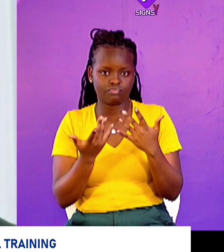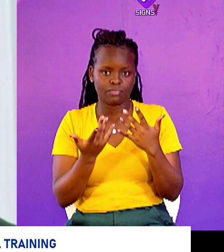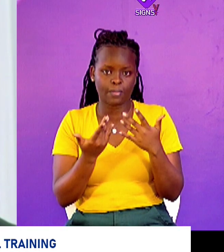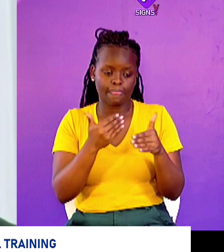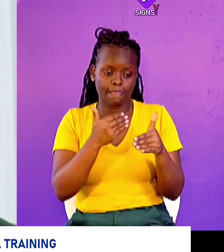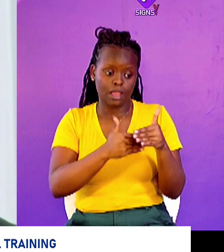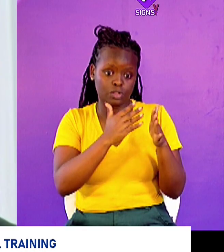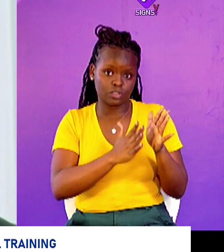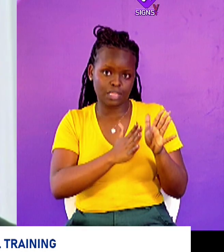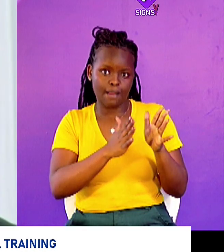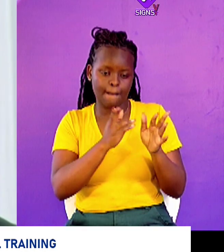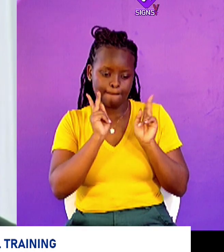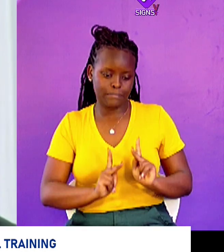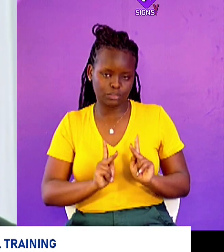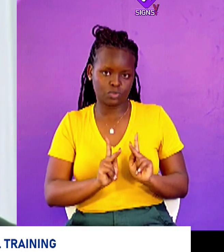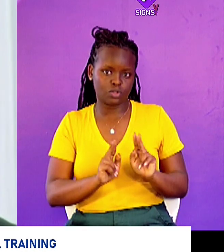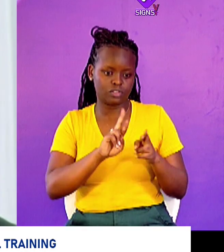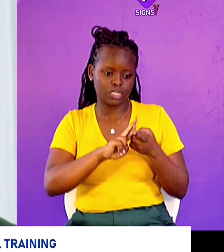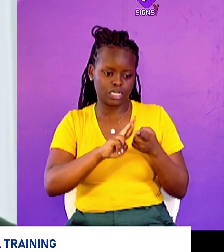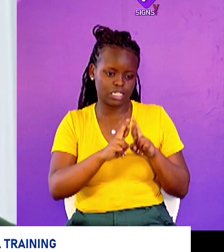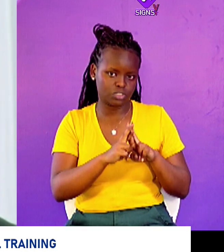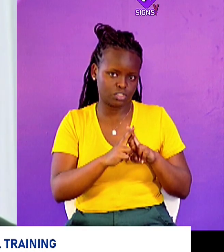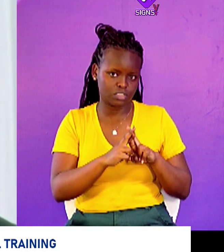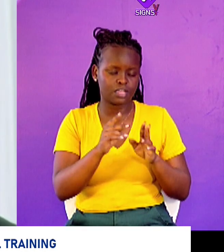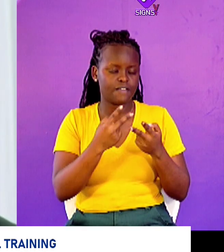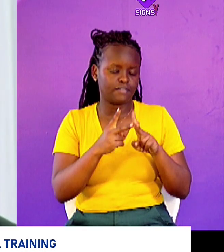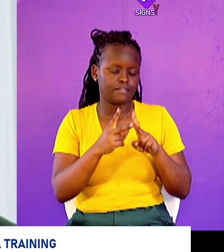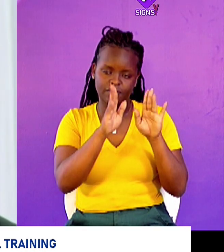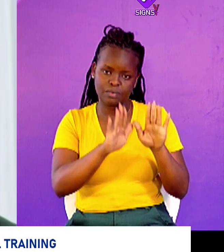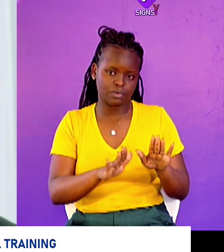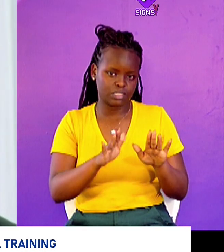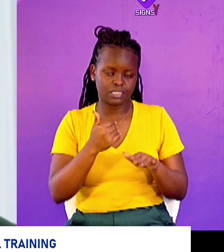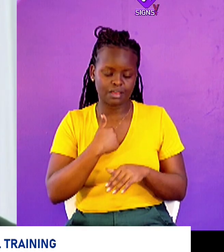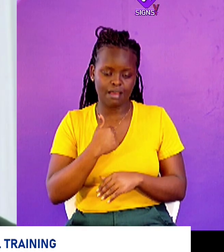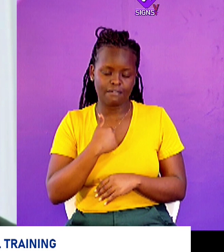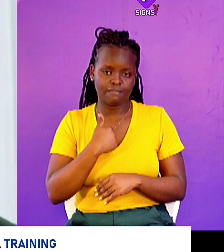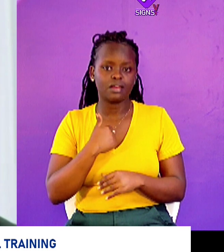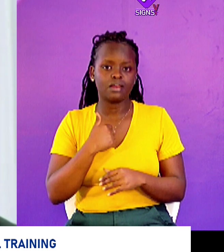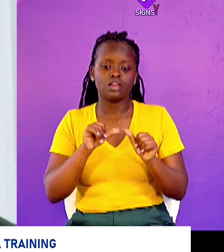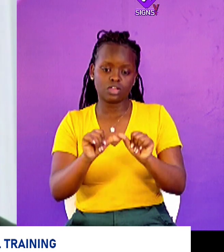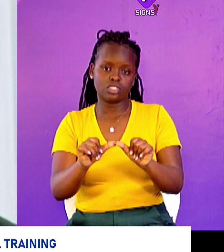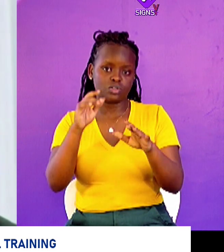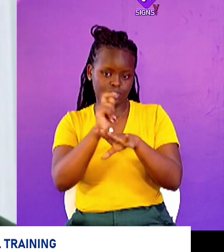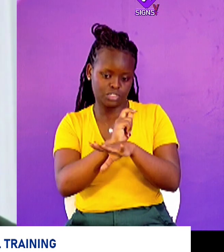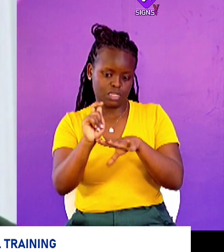personal relations makes it important for us to have continuous training.